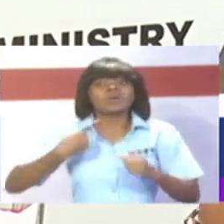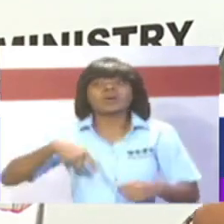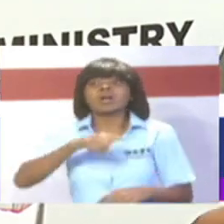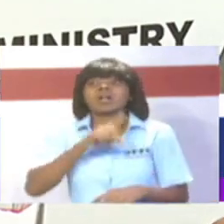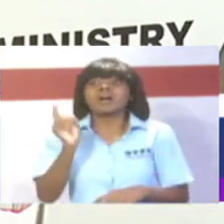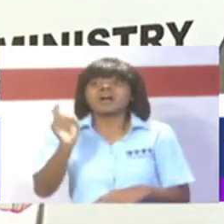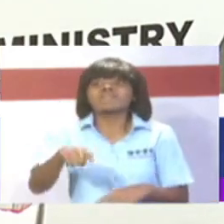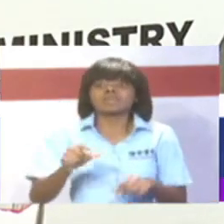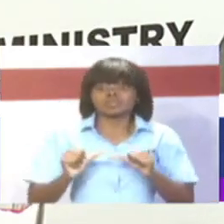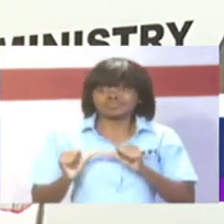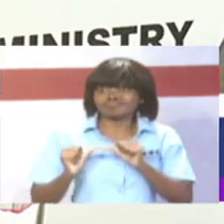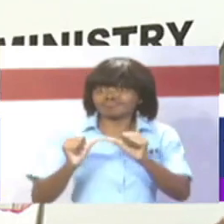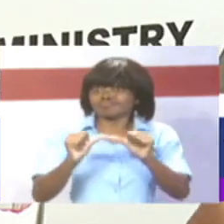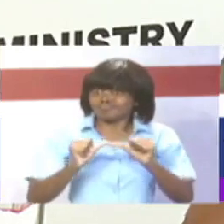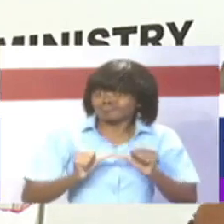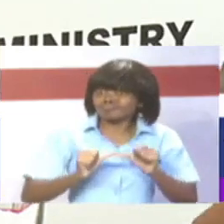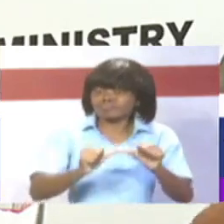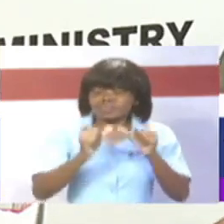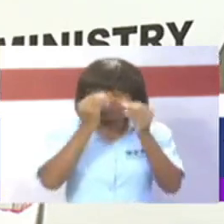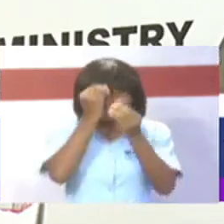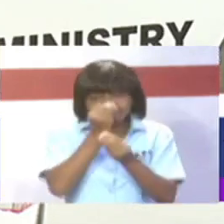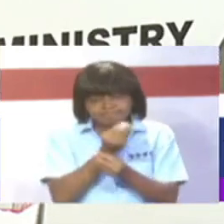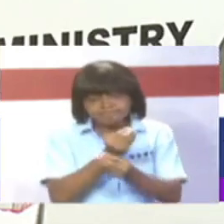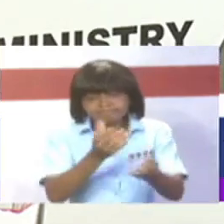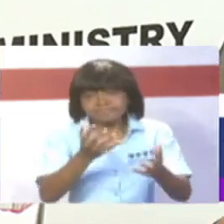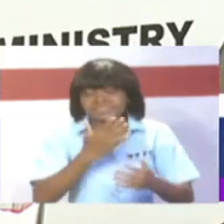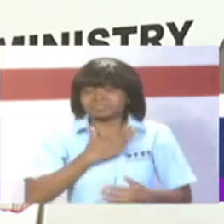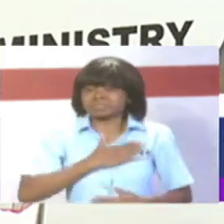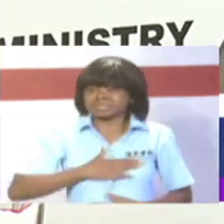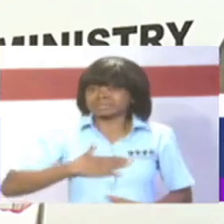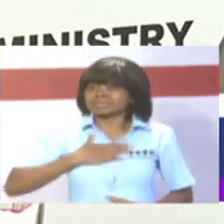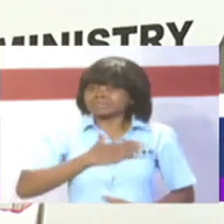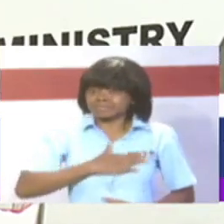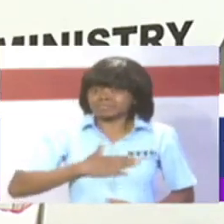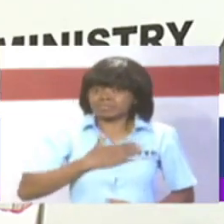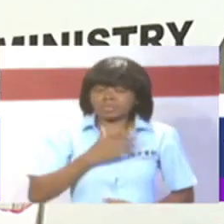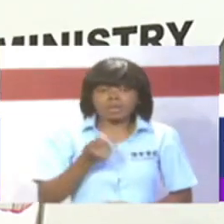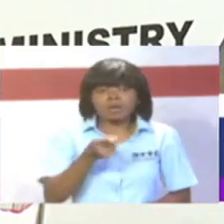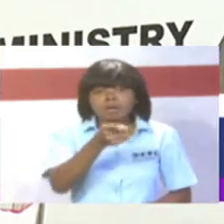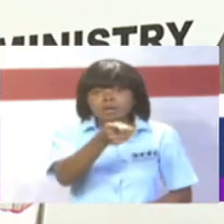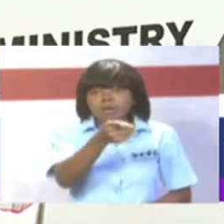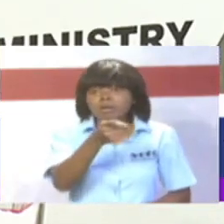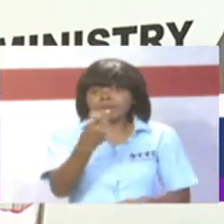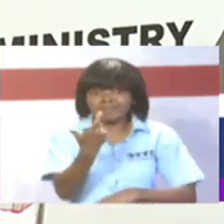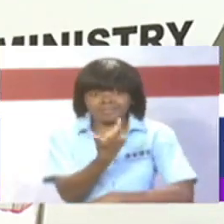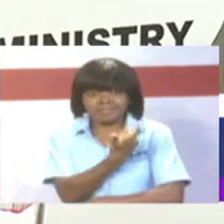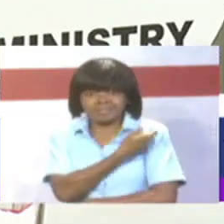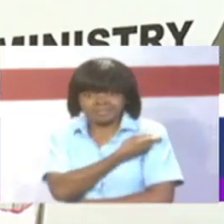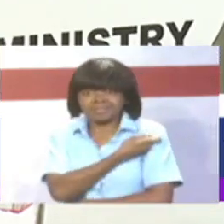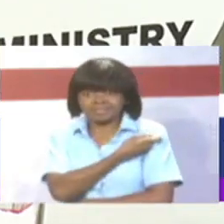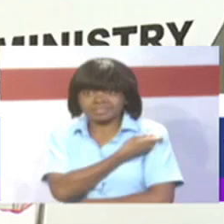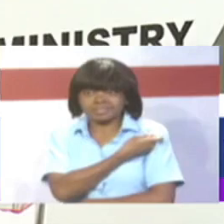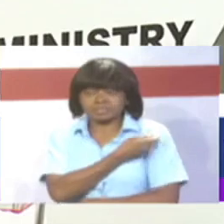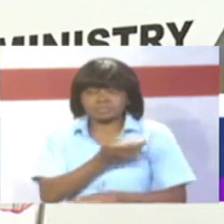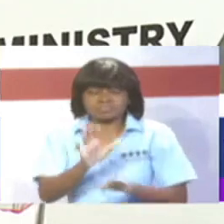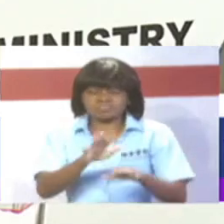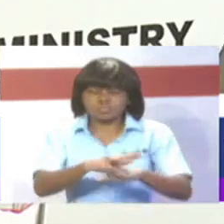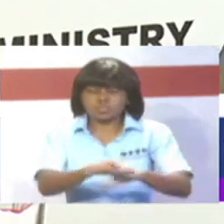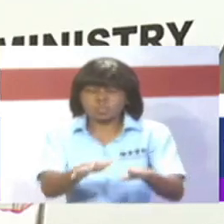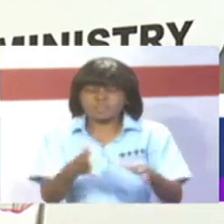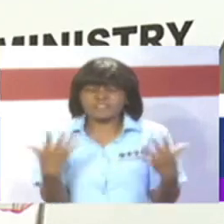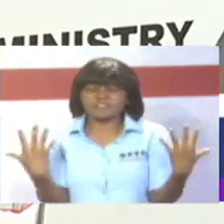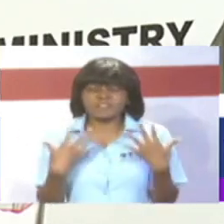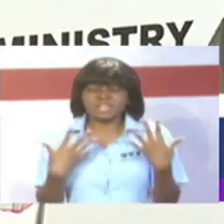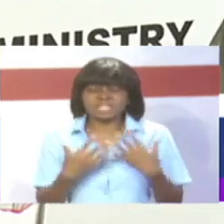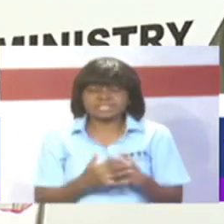on the importance of vaccination. Get the right information. Don't be misinformed. And just don't be afraid. This is our